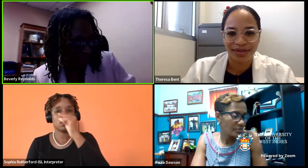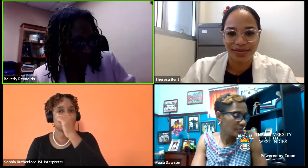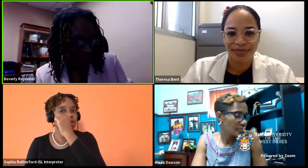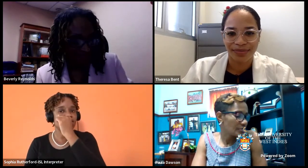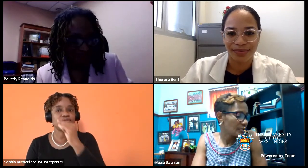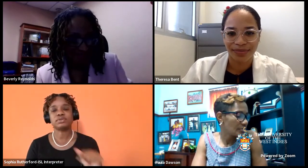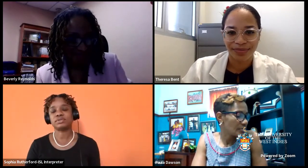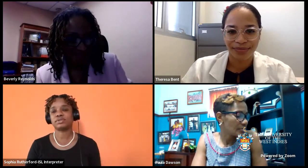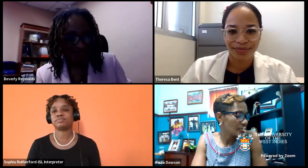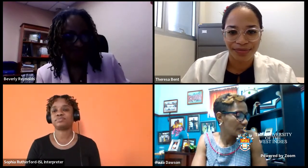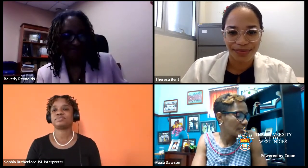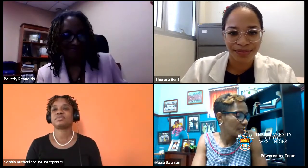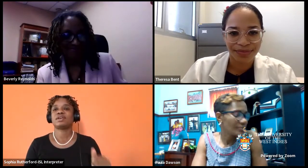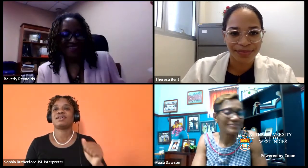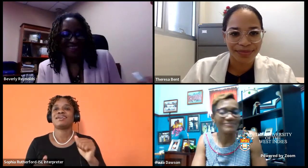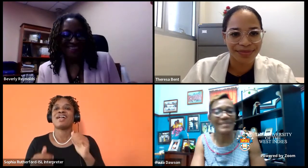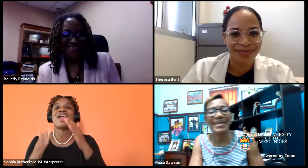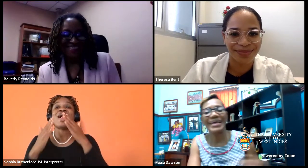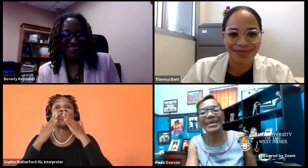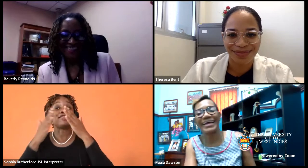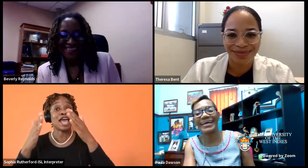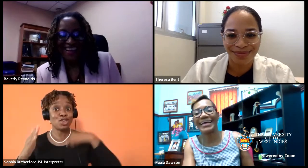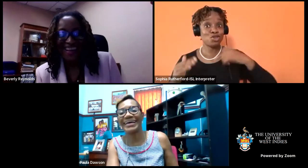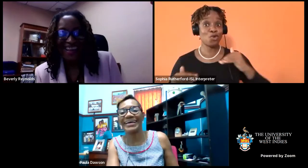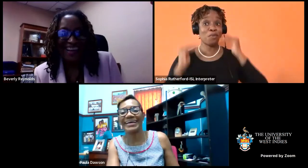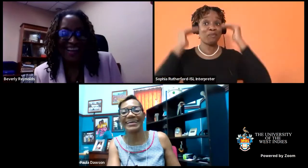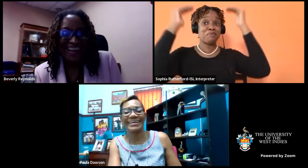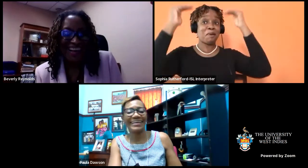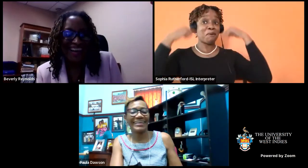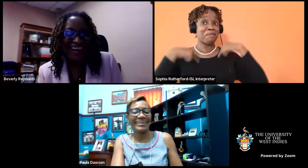Thank you for the promotion.